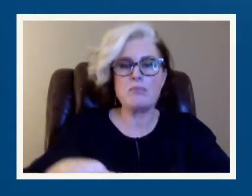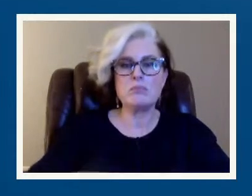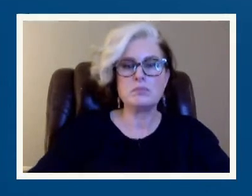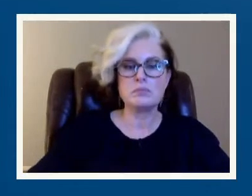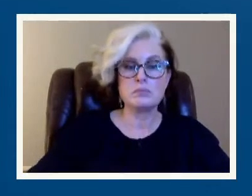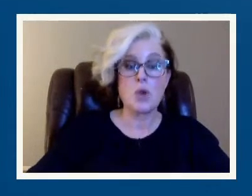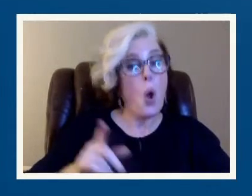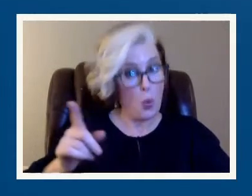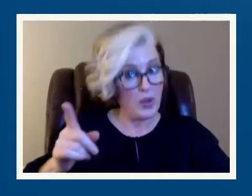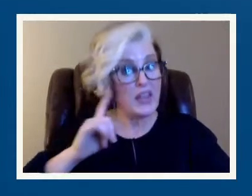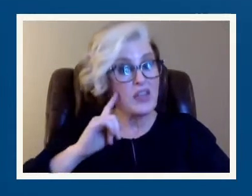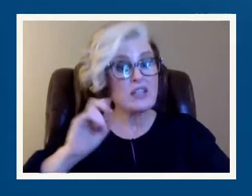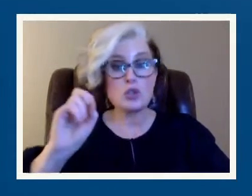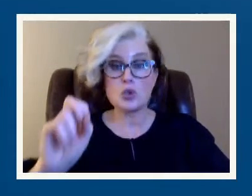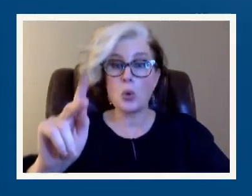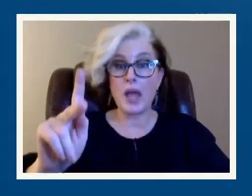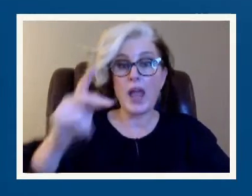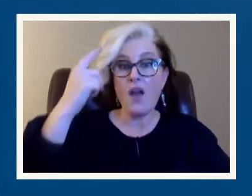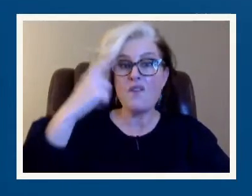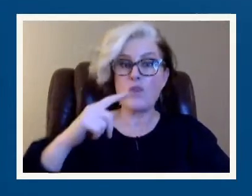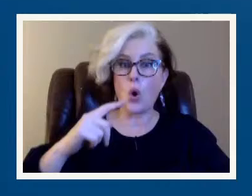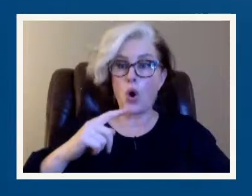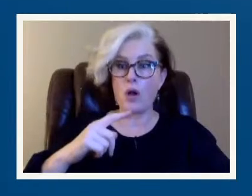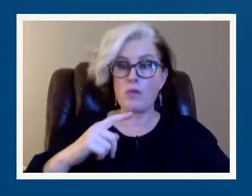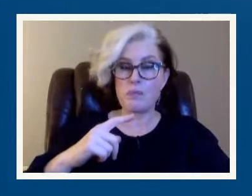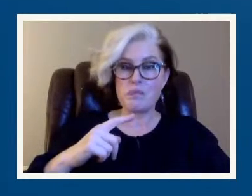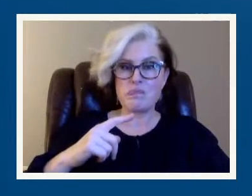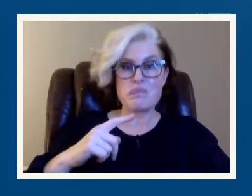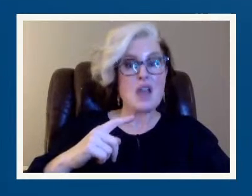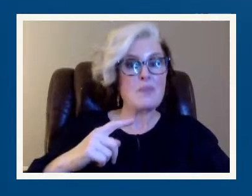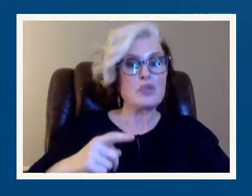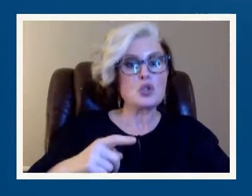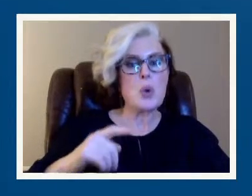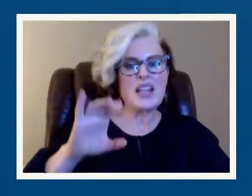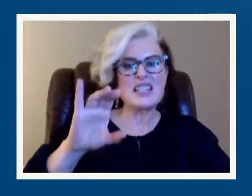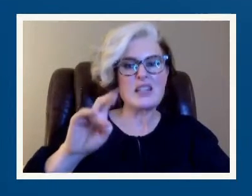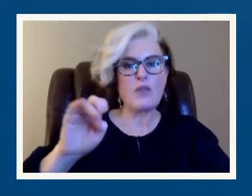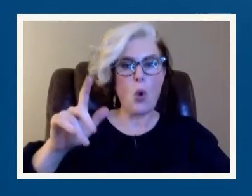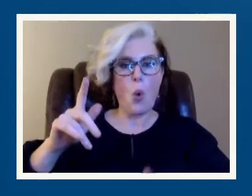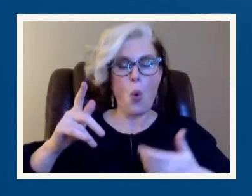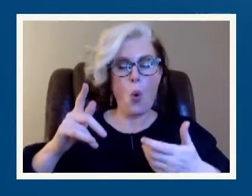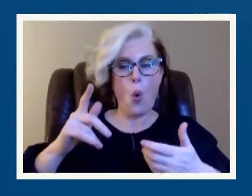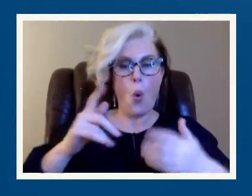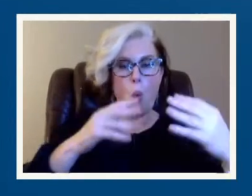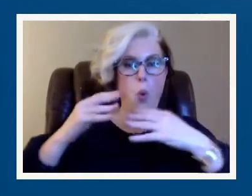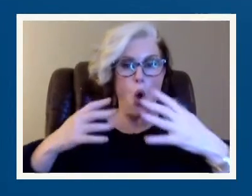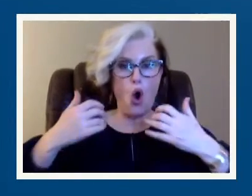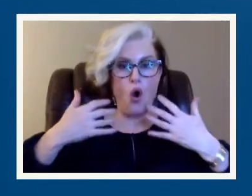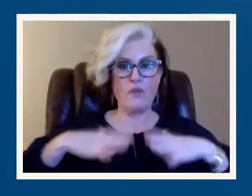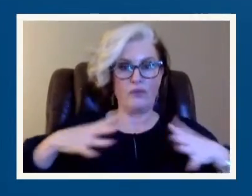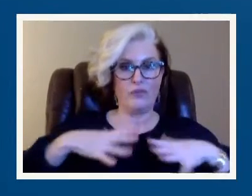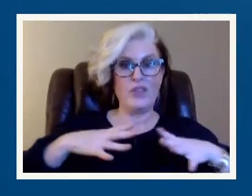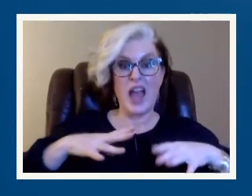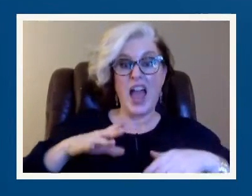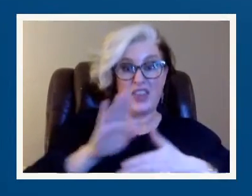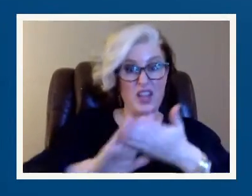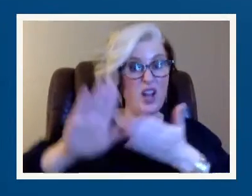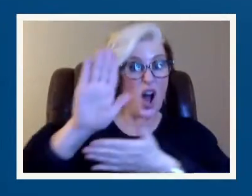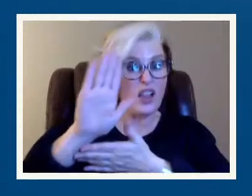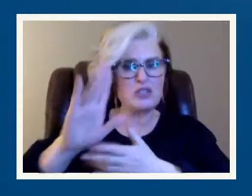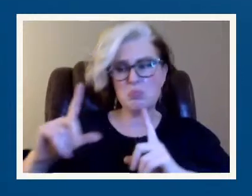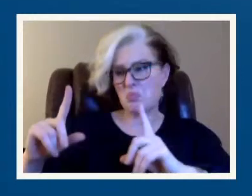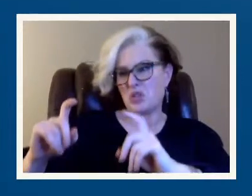does think it's okay to dress up in a Confederate uniform for a staff photo at the college where he used to